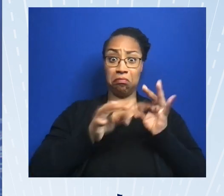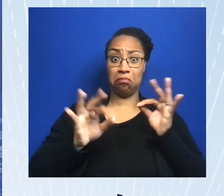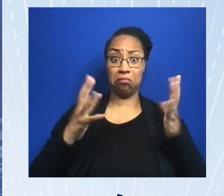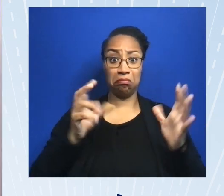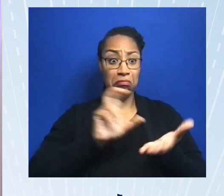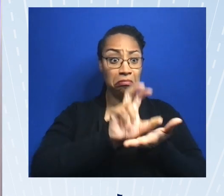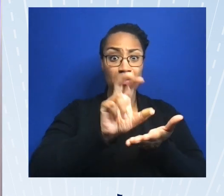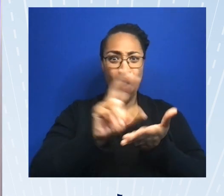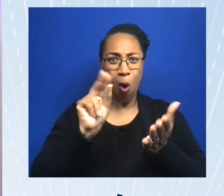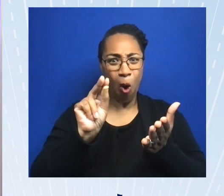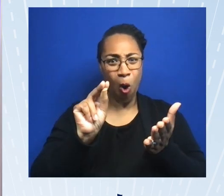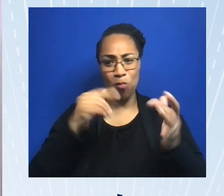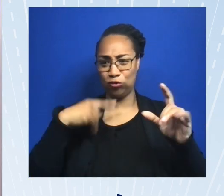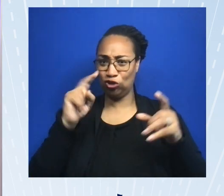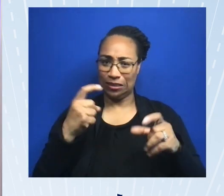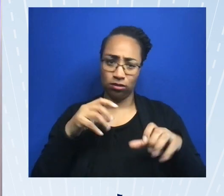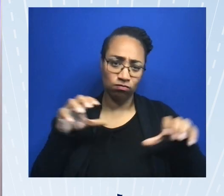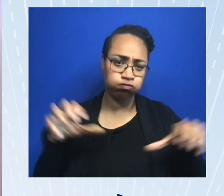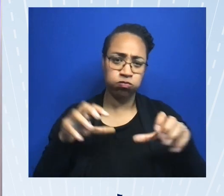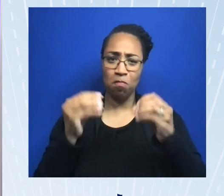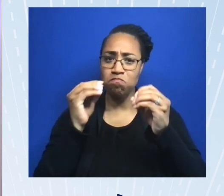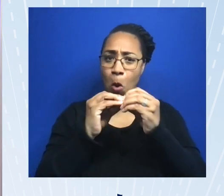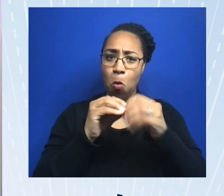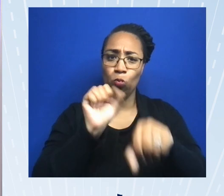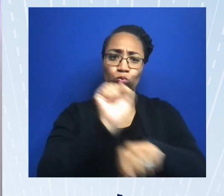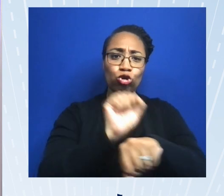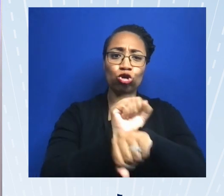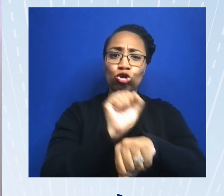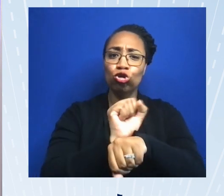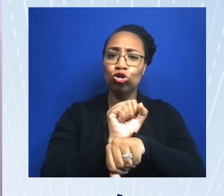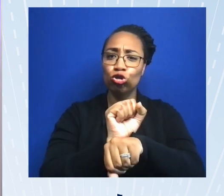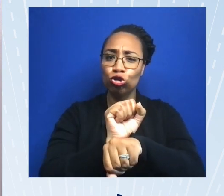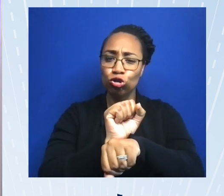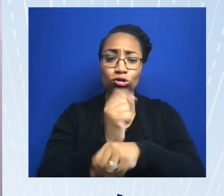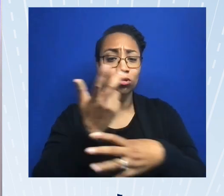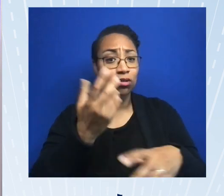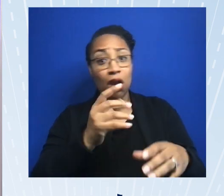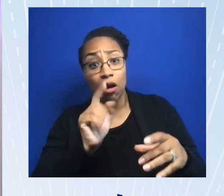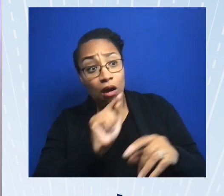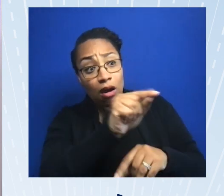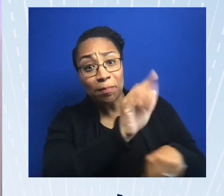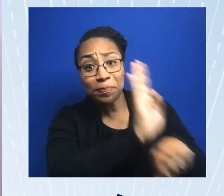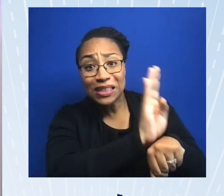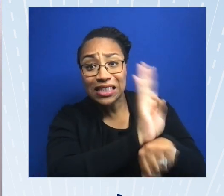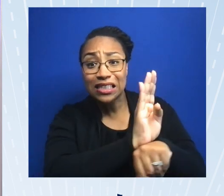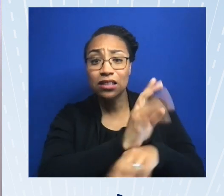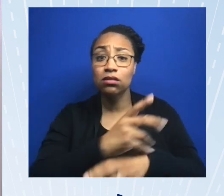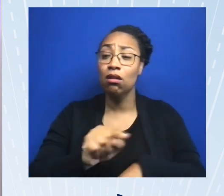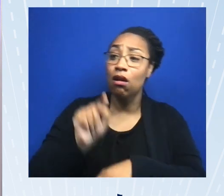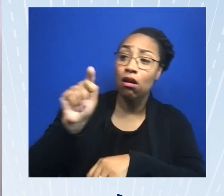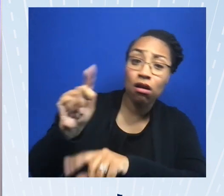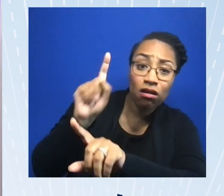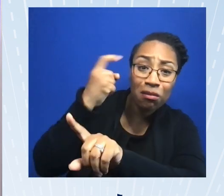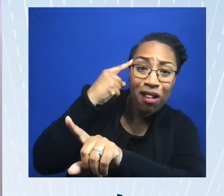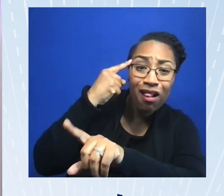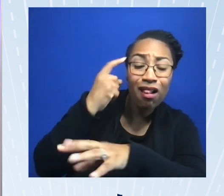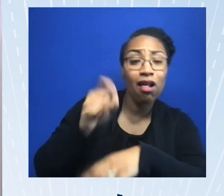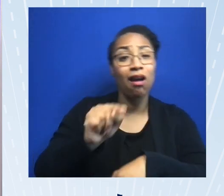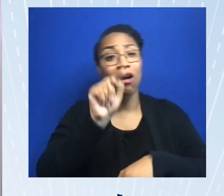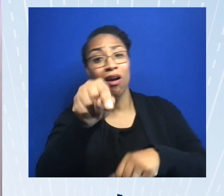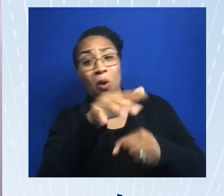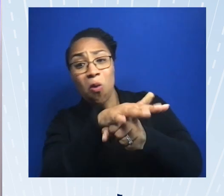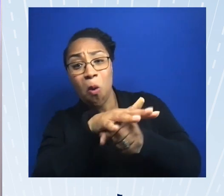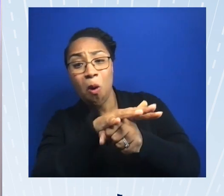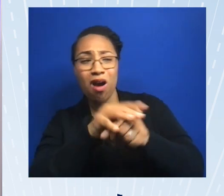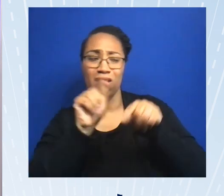communities. Under the national strategy, federal agencies have committed to incorporating information about anti-Semitic bias